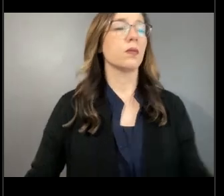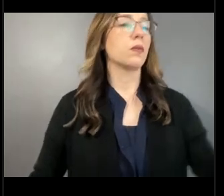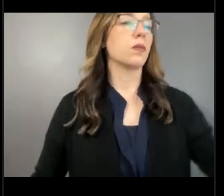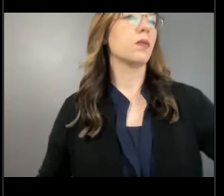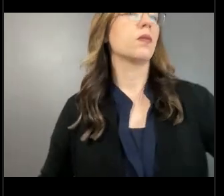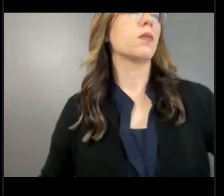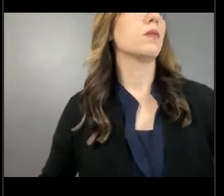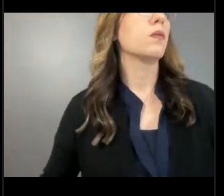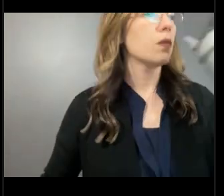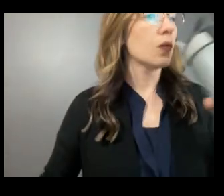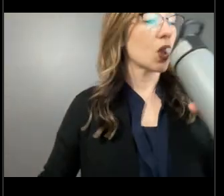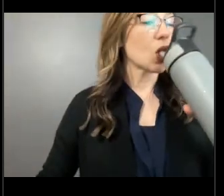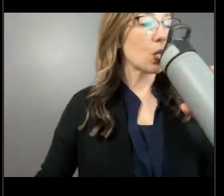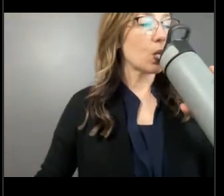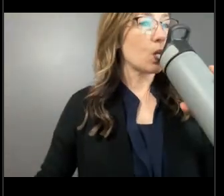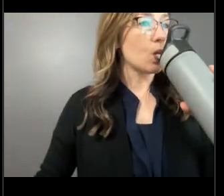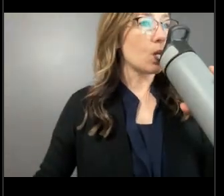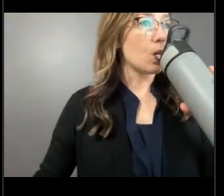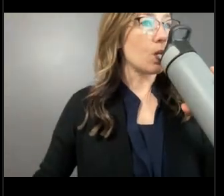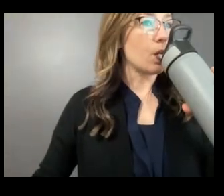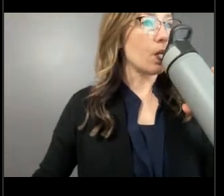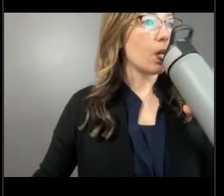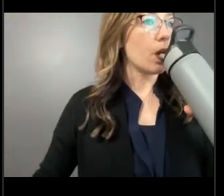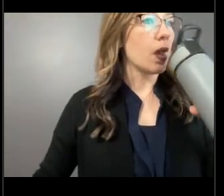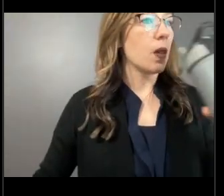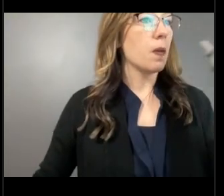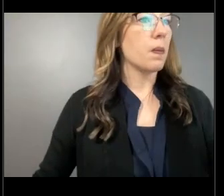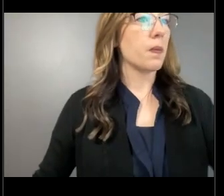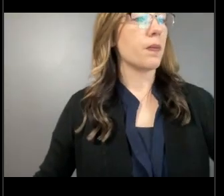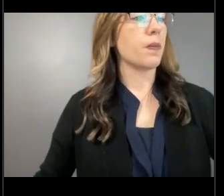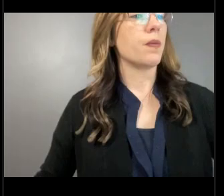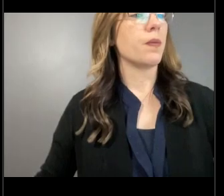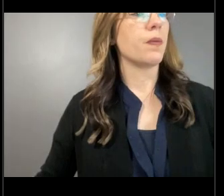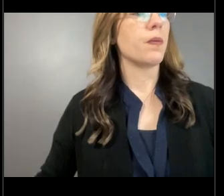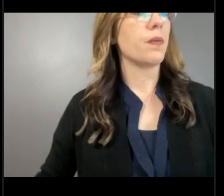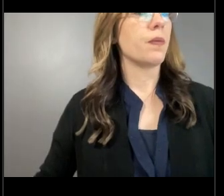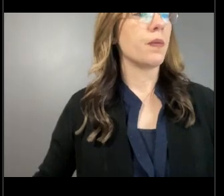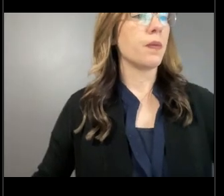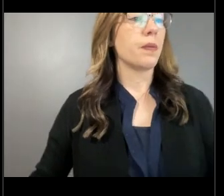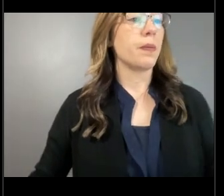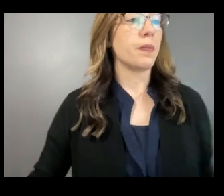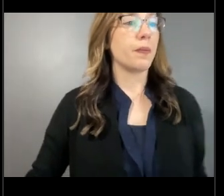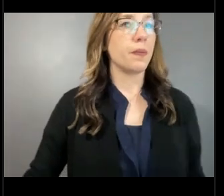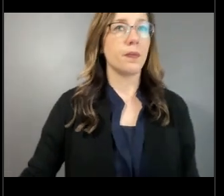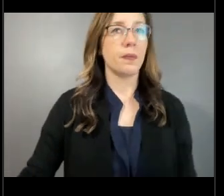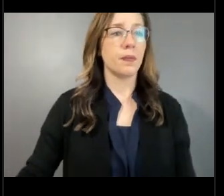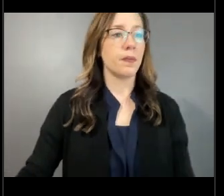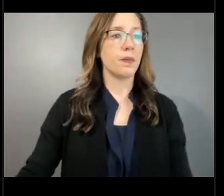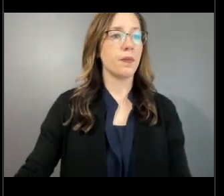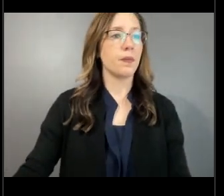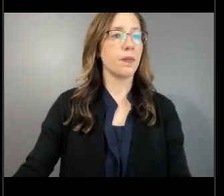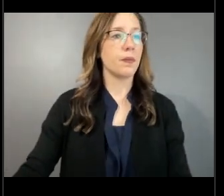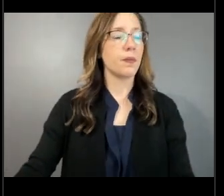The first option, 15 inches. The second option, 44 inches.